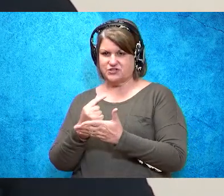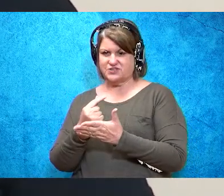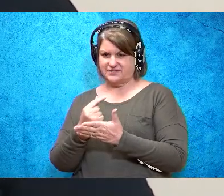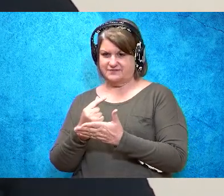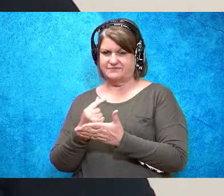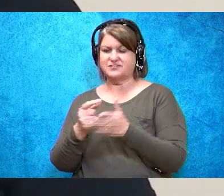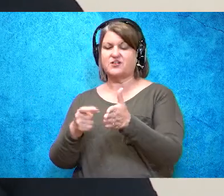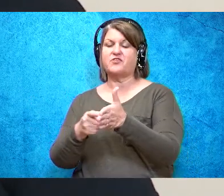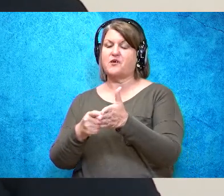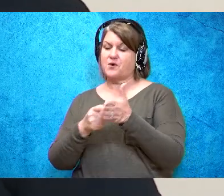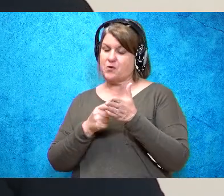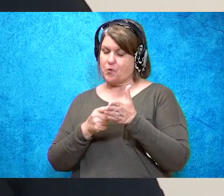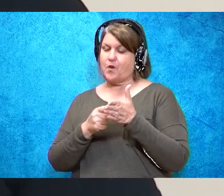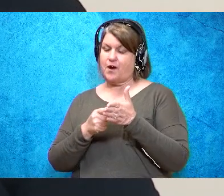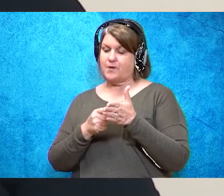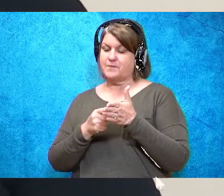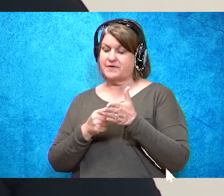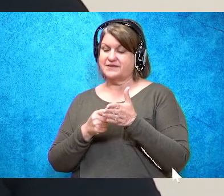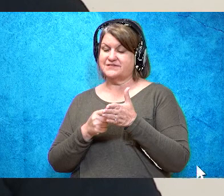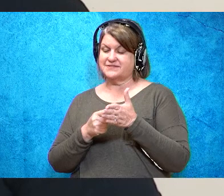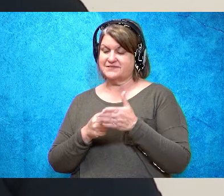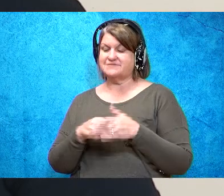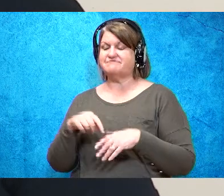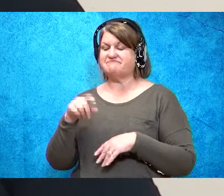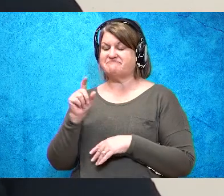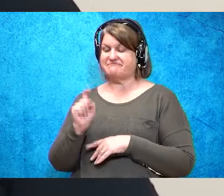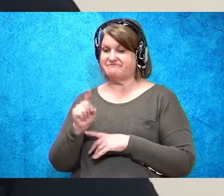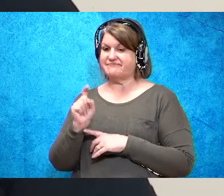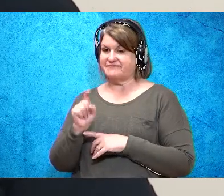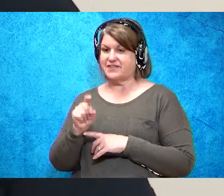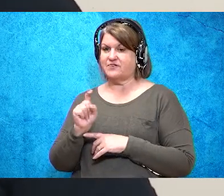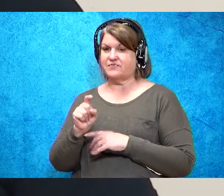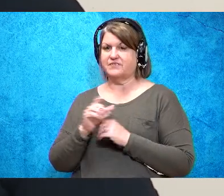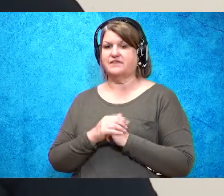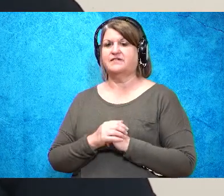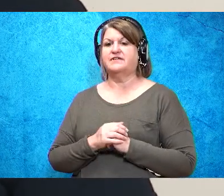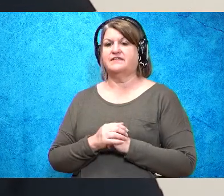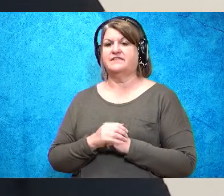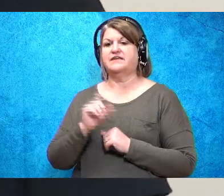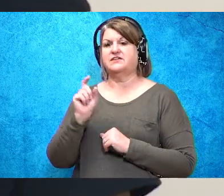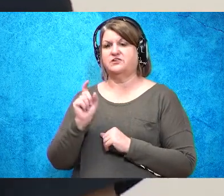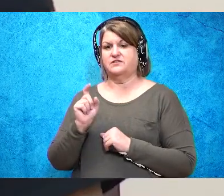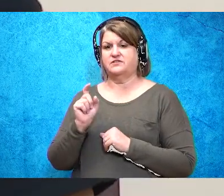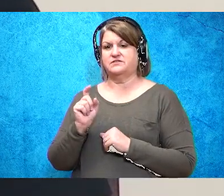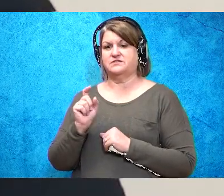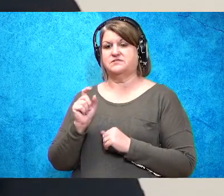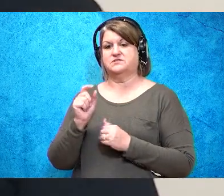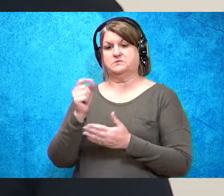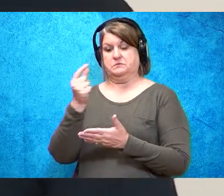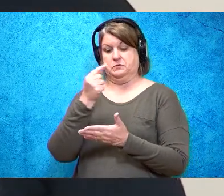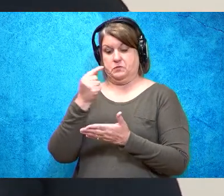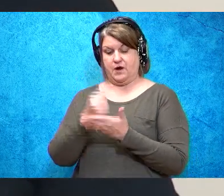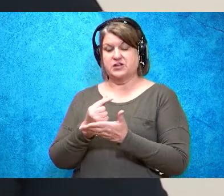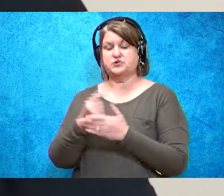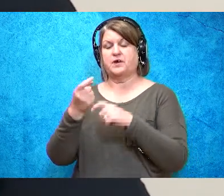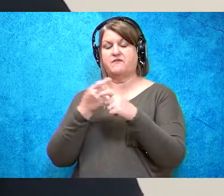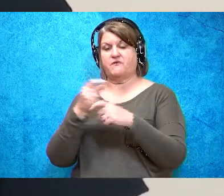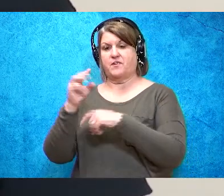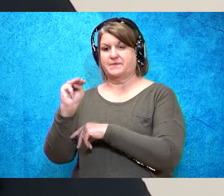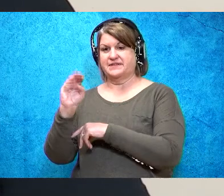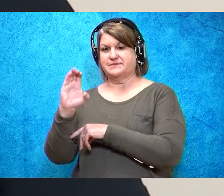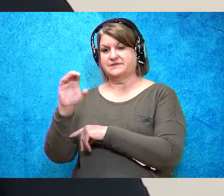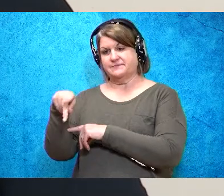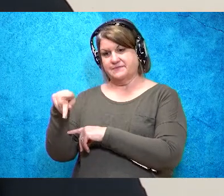for you to be a full-fledged graduate of the Mobile County Public School System. So we'll begin by going over those